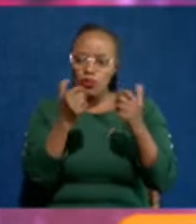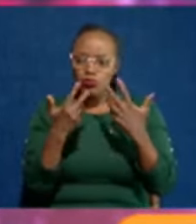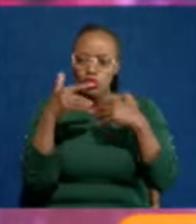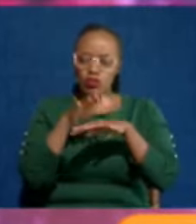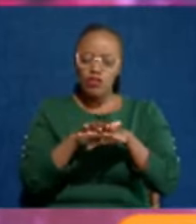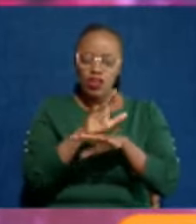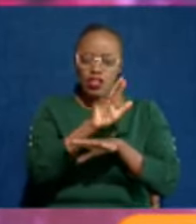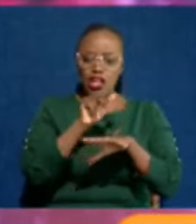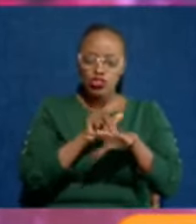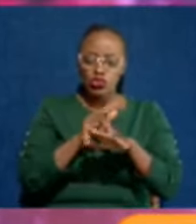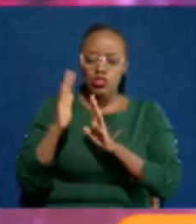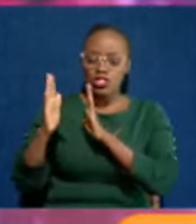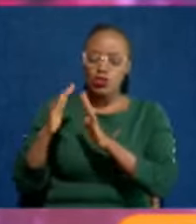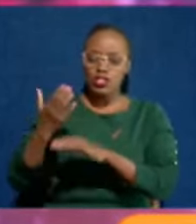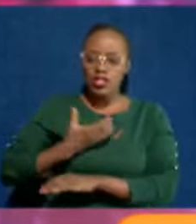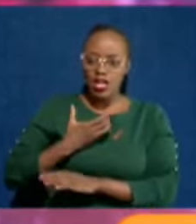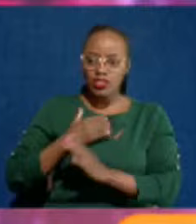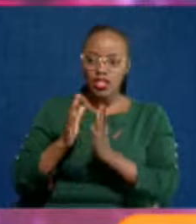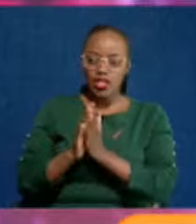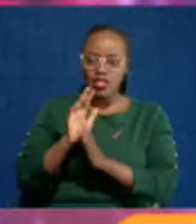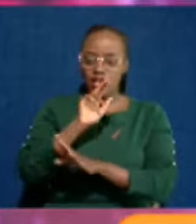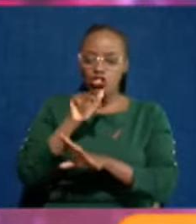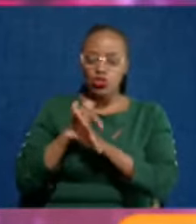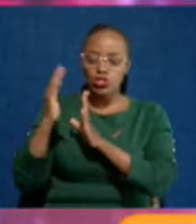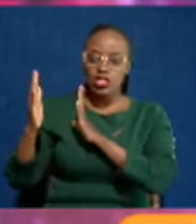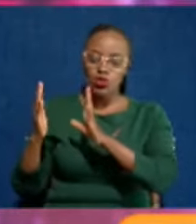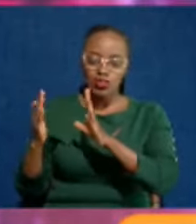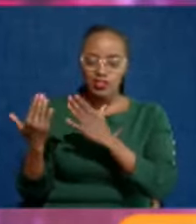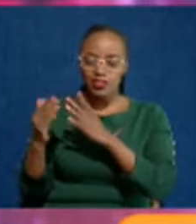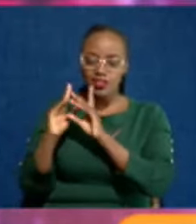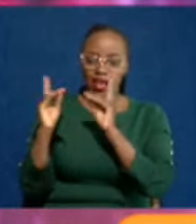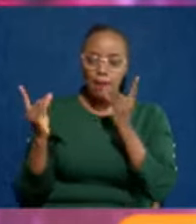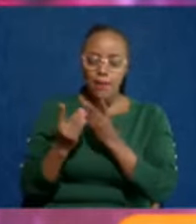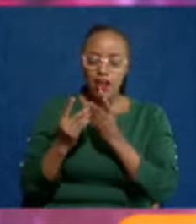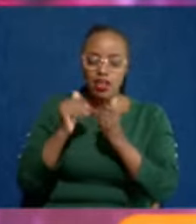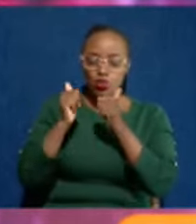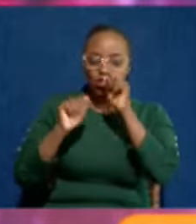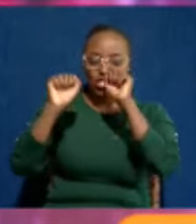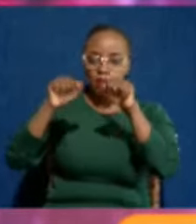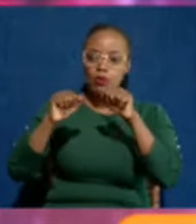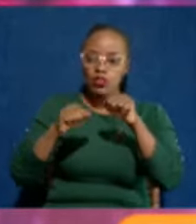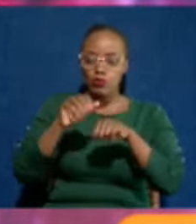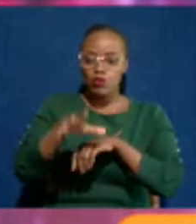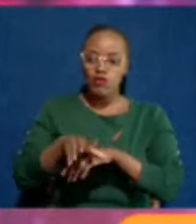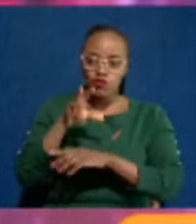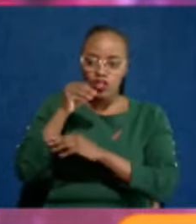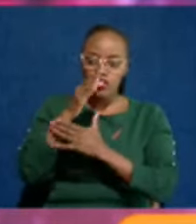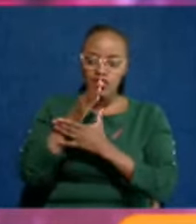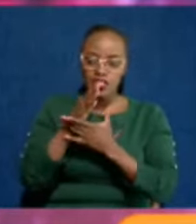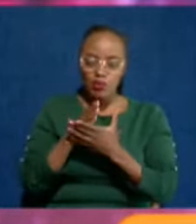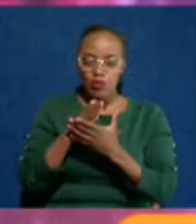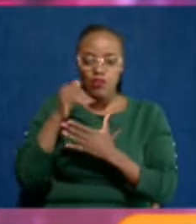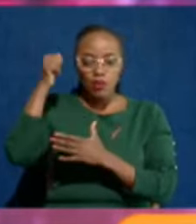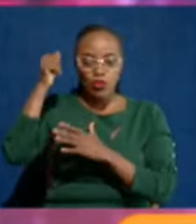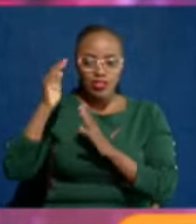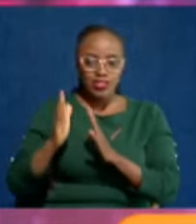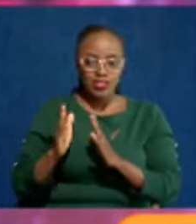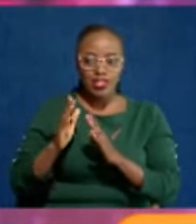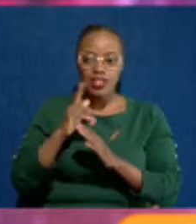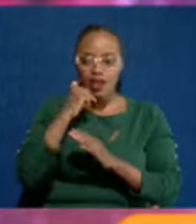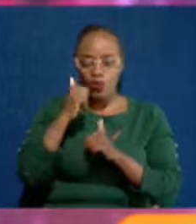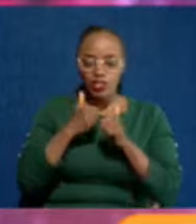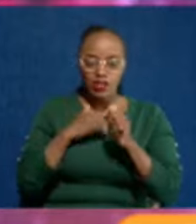National Security Council as the national security organs that could actually trickle down, and you find that some of the wishes of the political class are